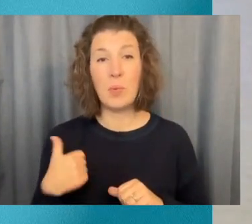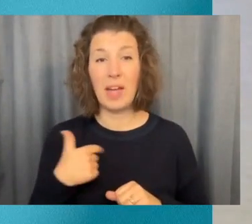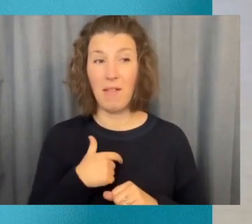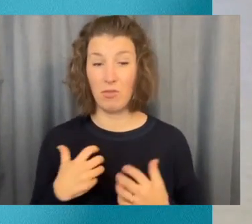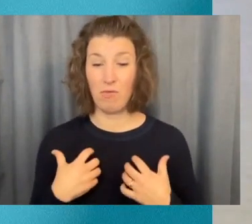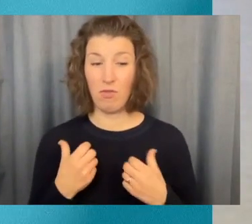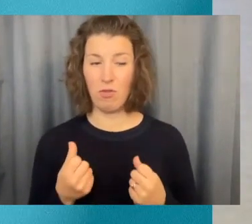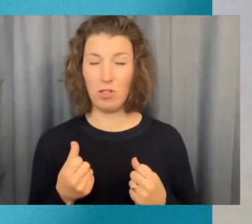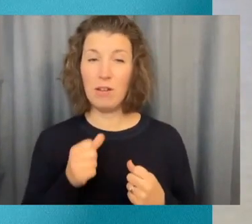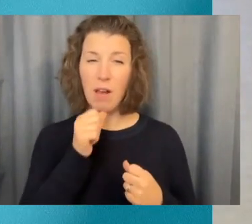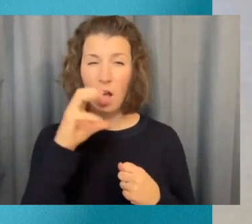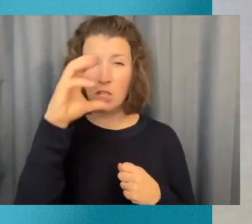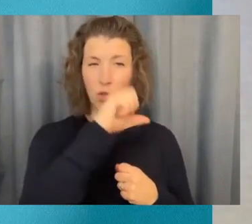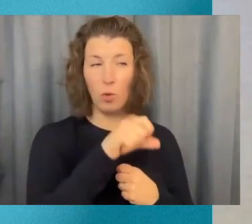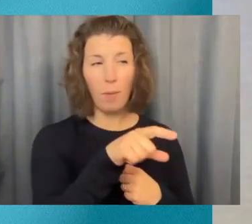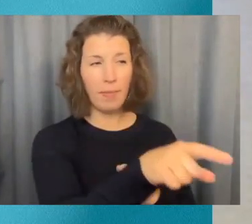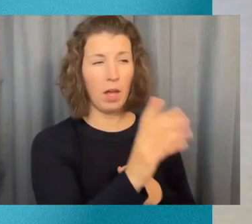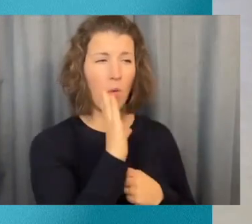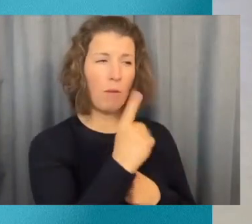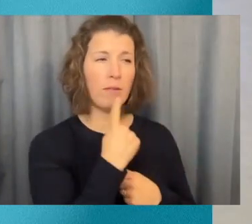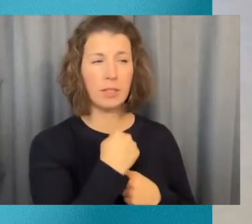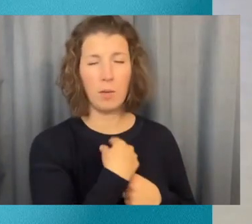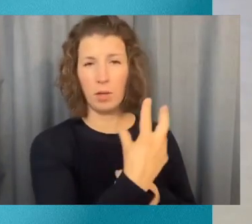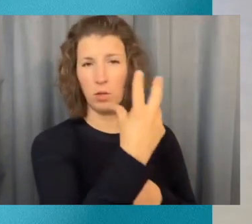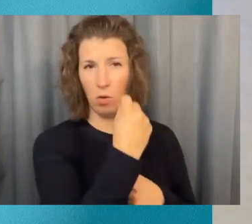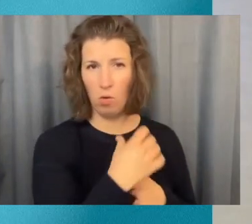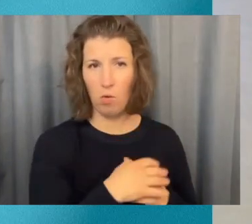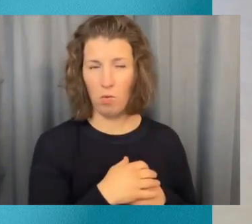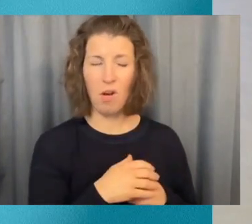or that someone's not capable.